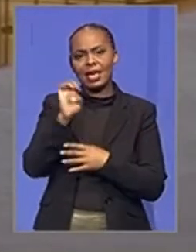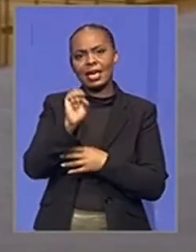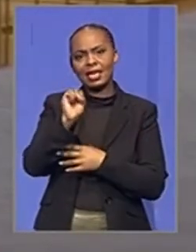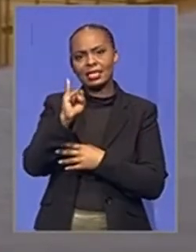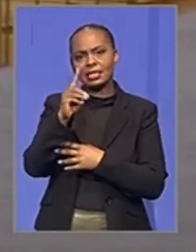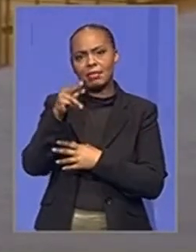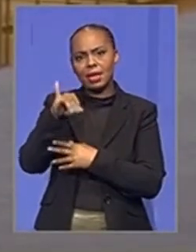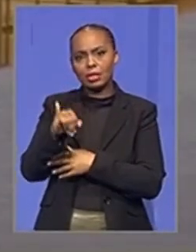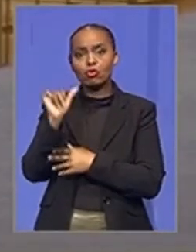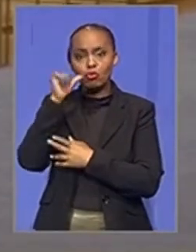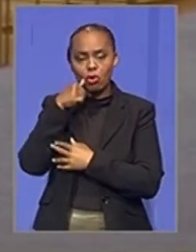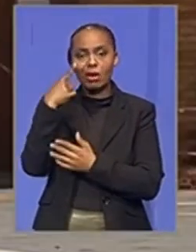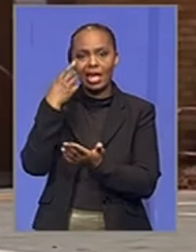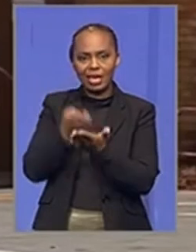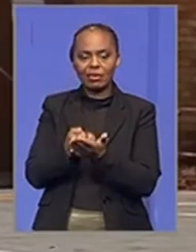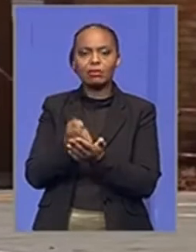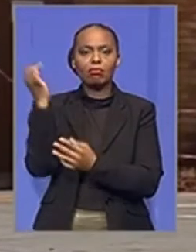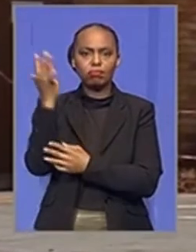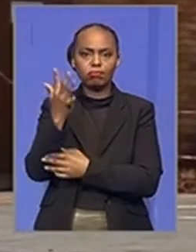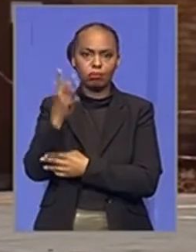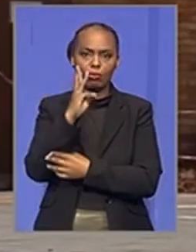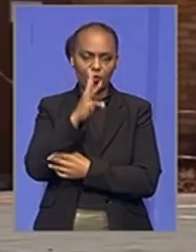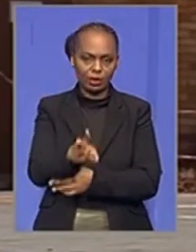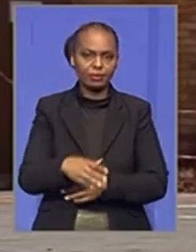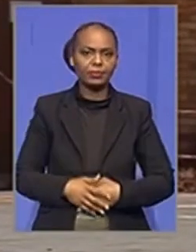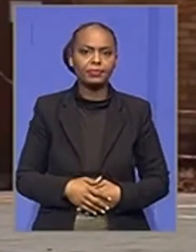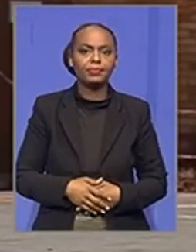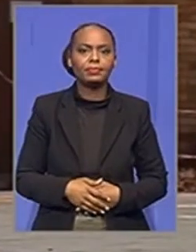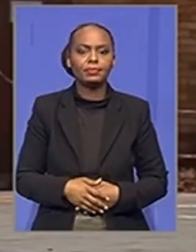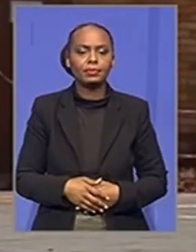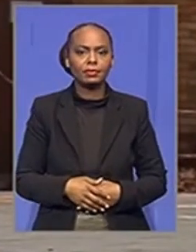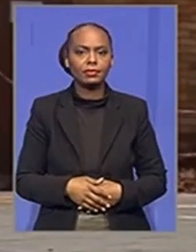ka bohlatse go SASSA. Ke Mage ke tla Mohlabe wa ditaba tša SABC Johannesburg.